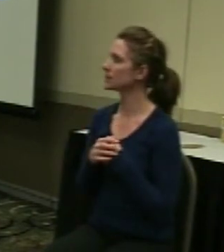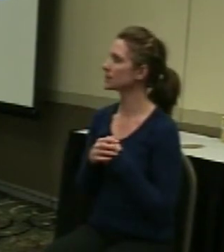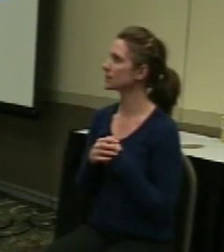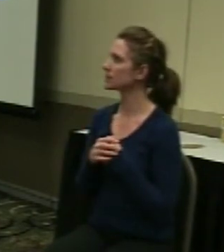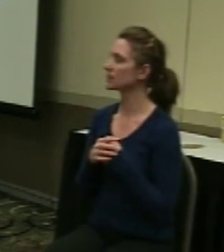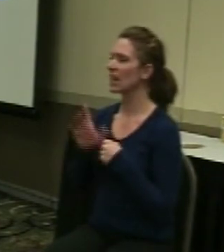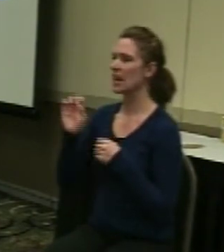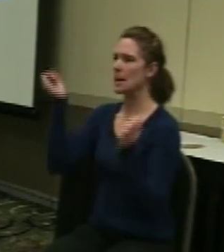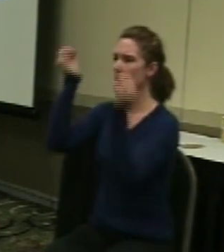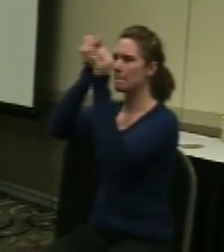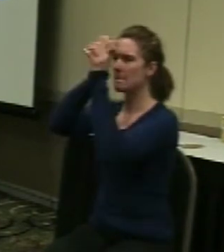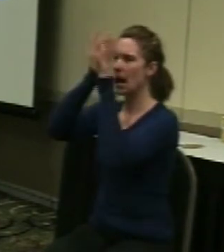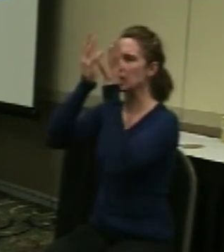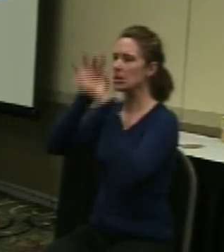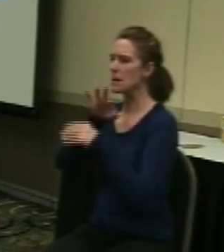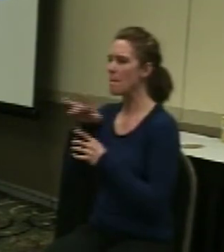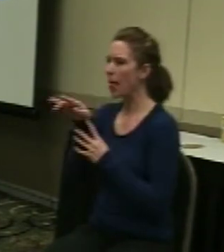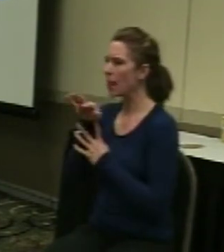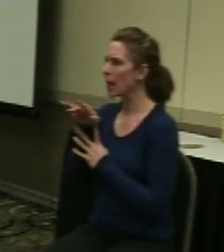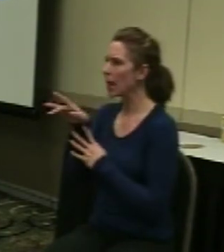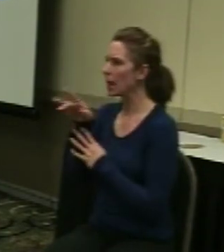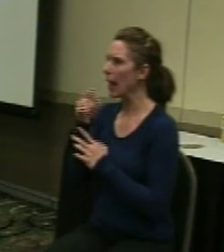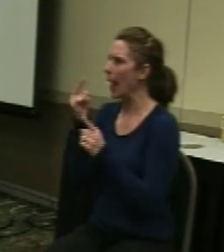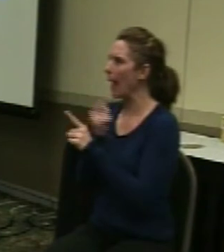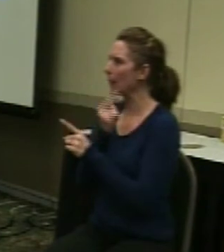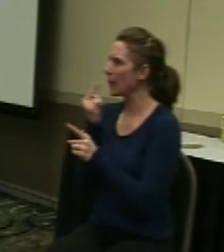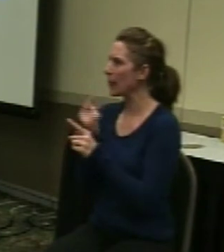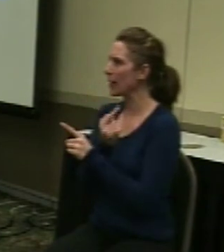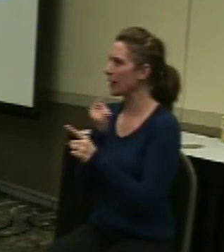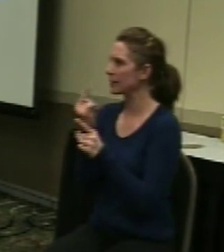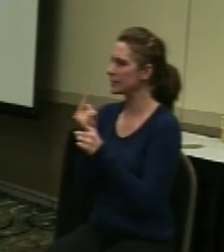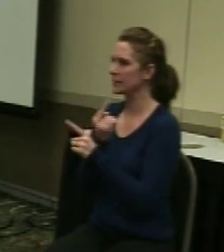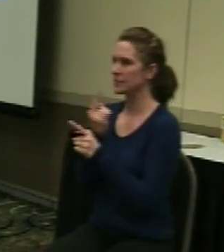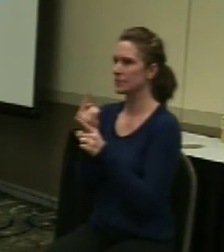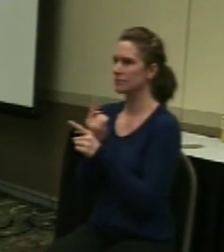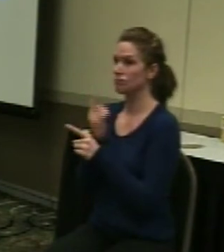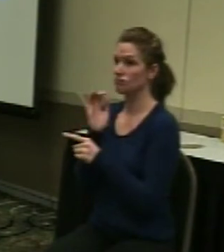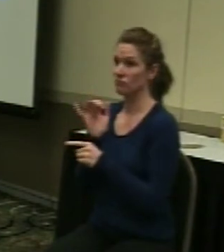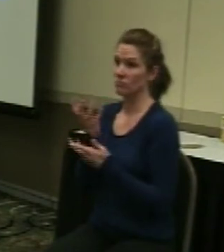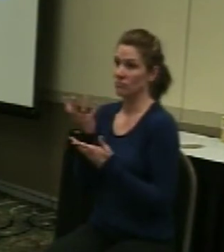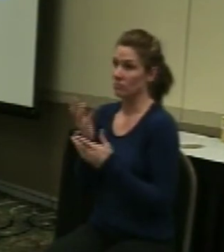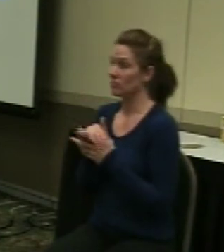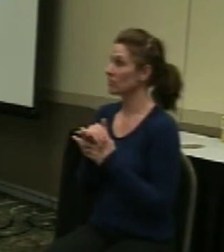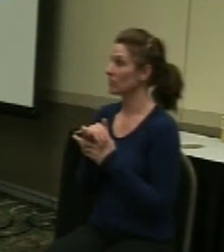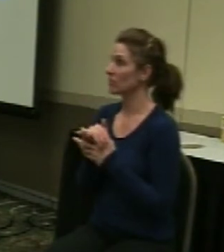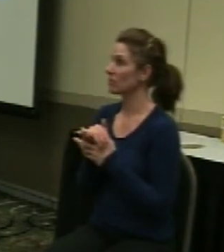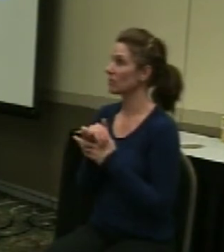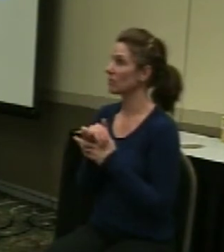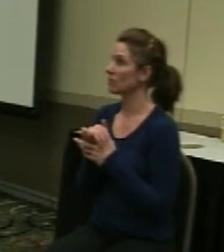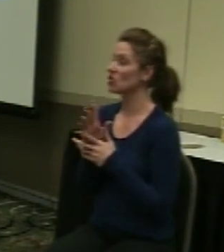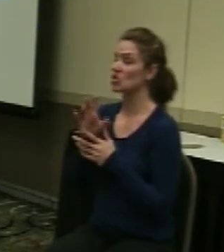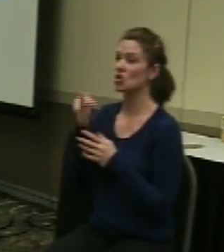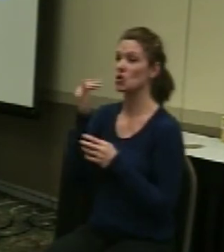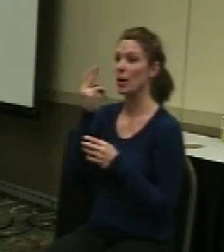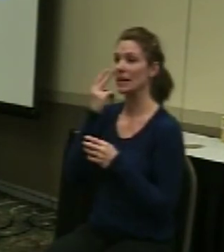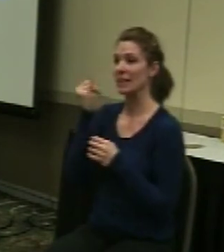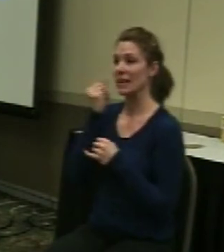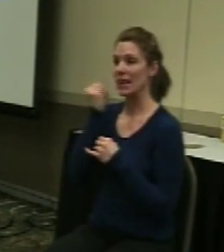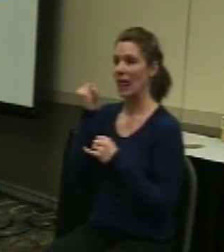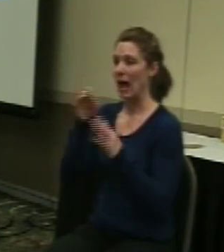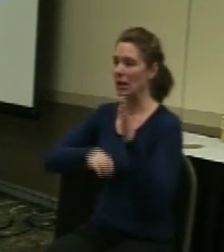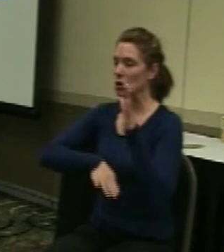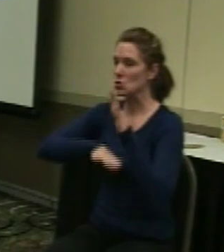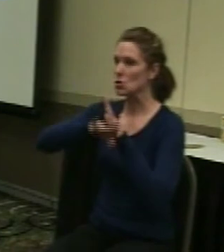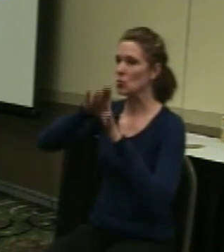you imagine spelling accurately? You know, and obviously the line would go the other way. You'd like to see the line being